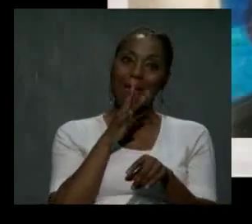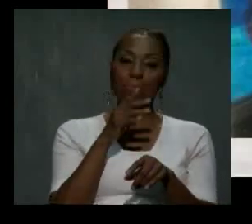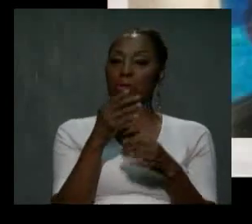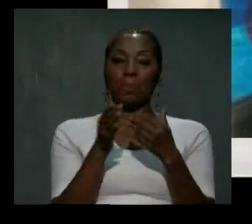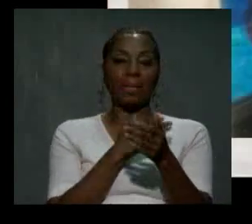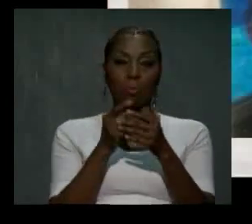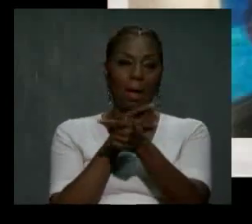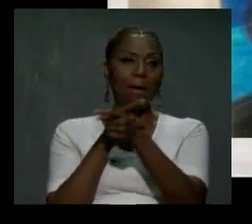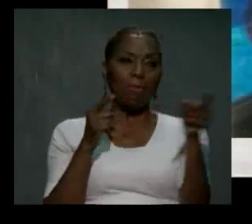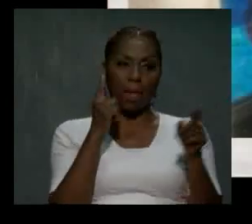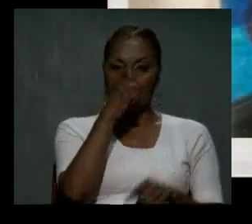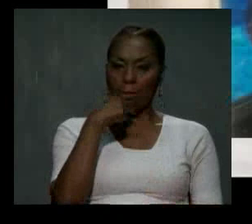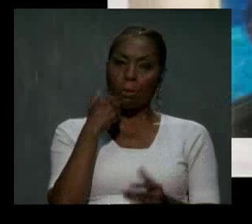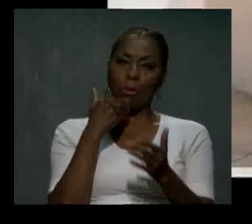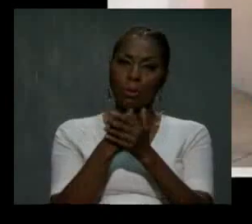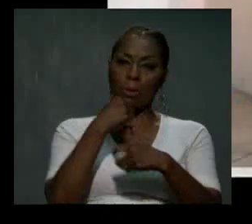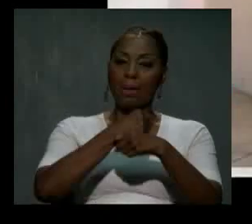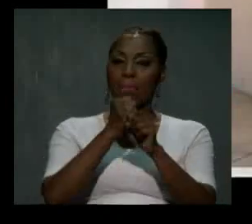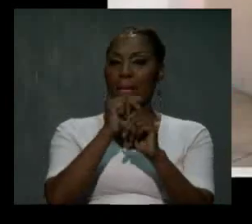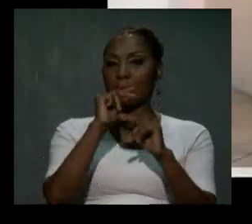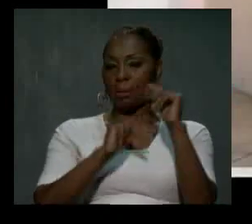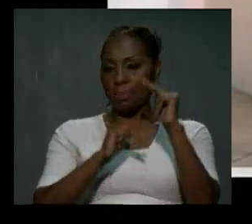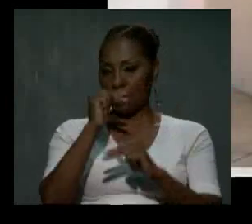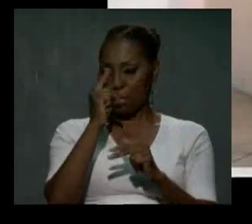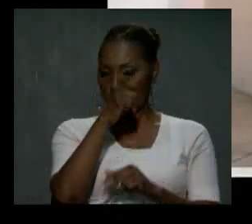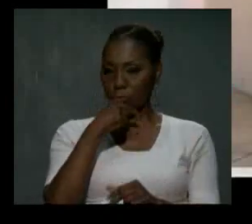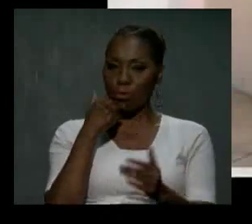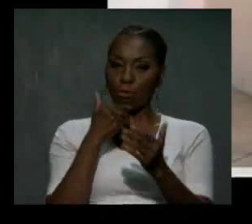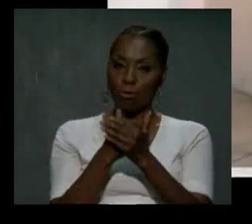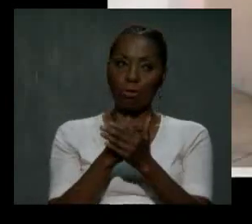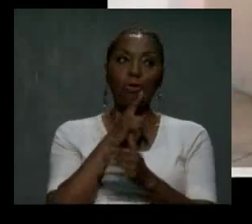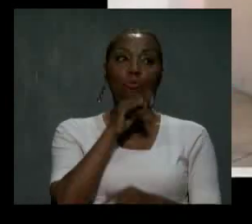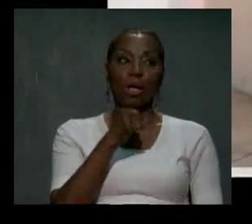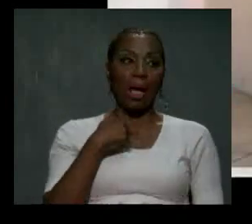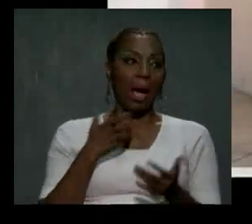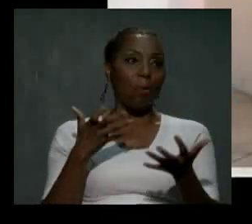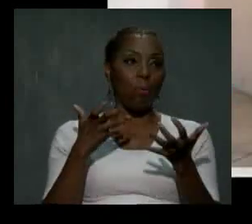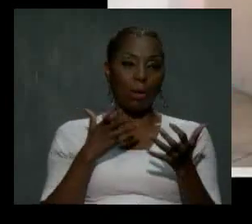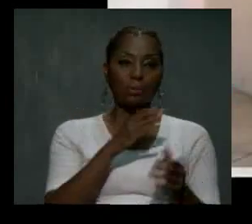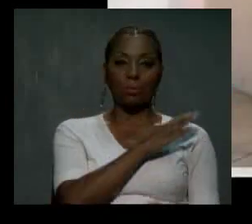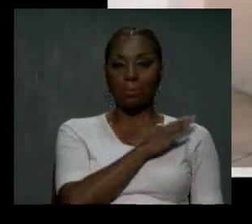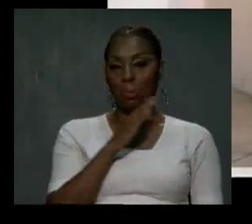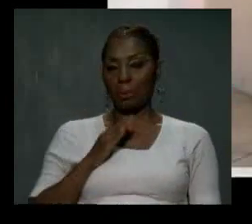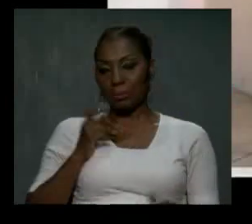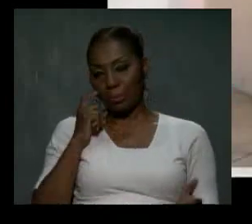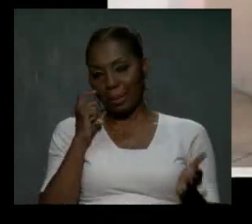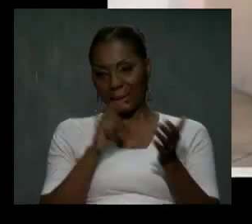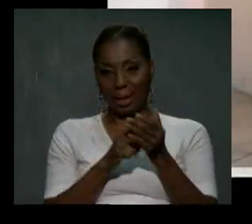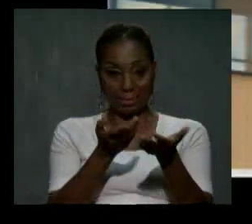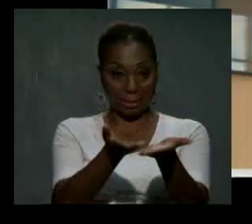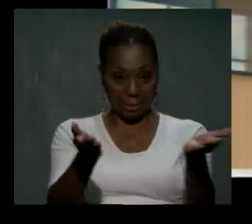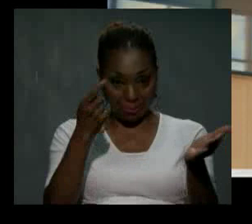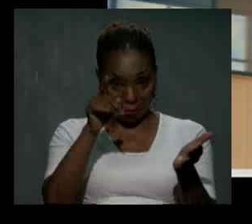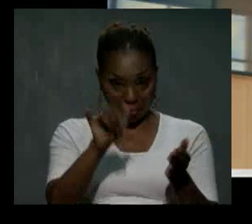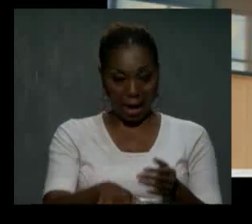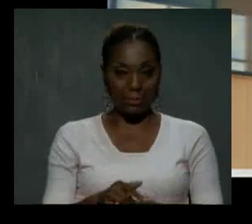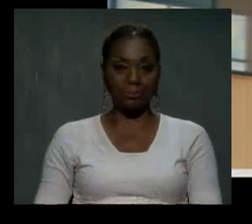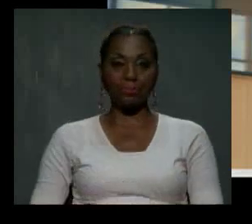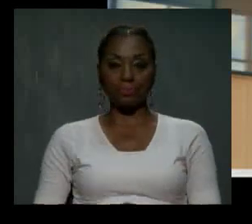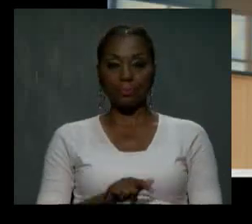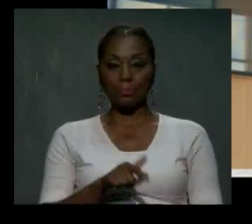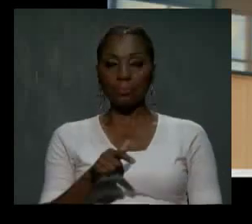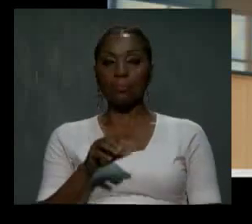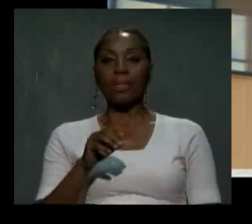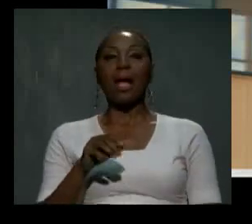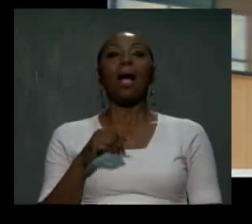They all really look good and make the buildings look good, so I really just wanted the board to recognize them for that. And thank you very much.